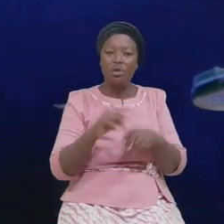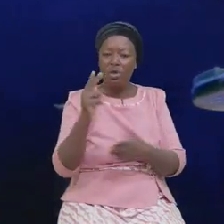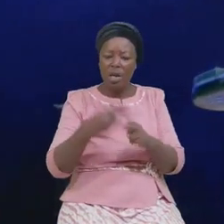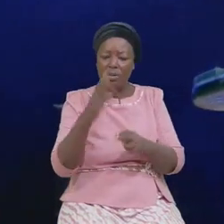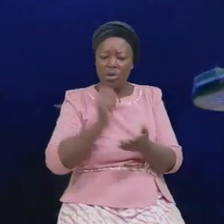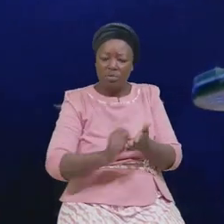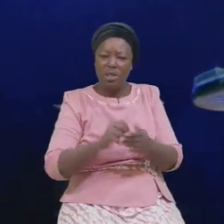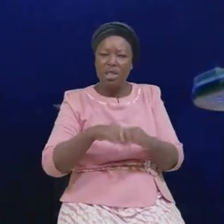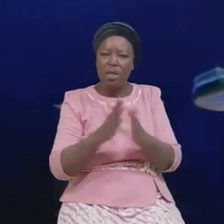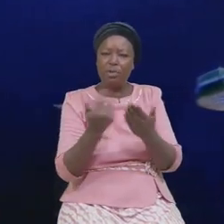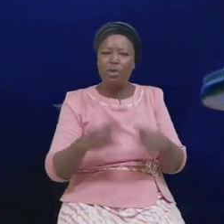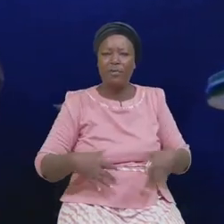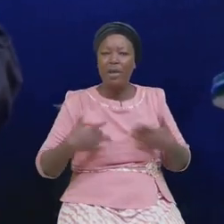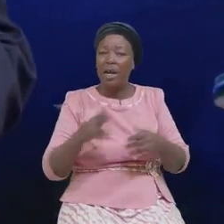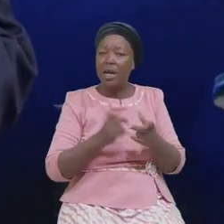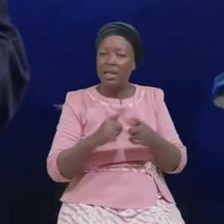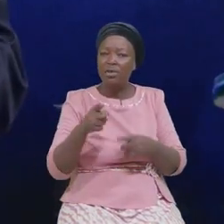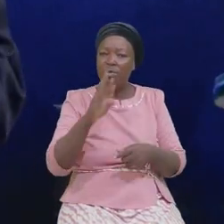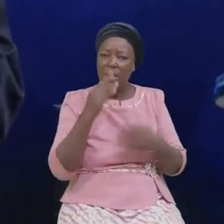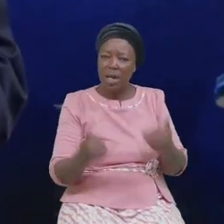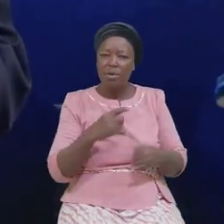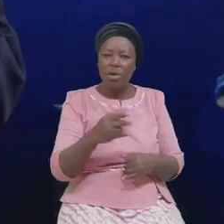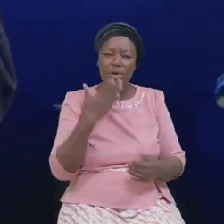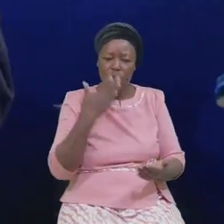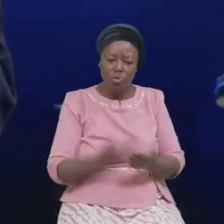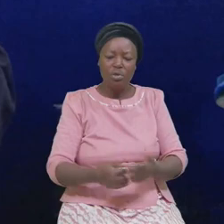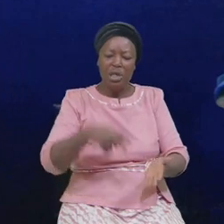the book of life, and you're in good standing,